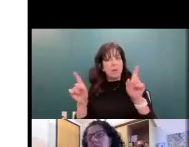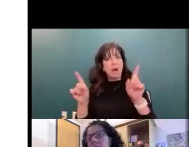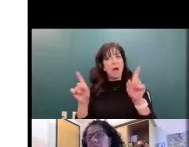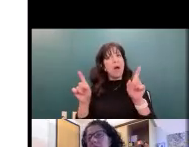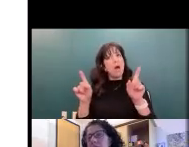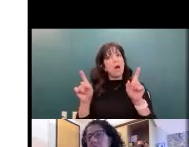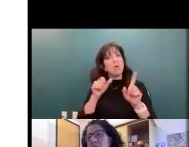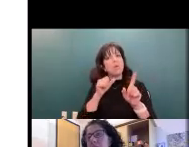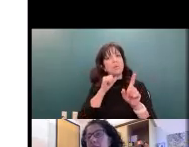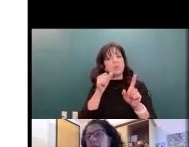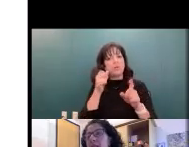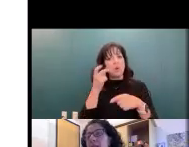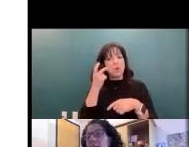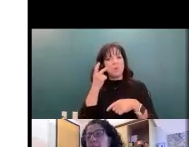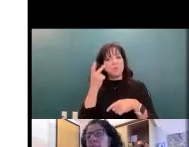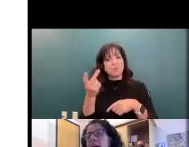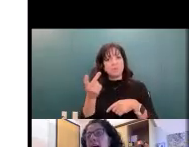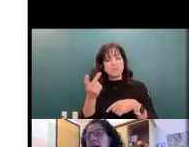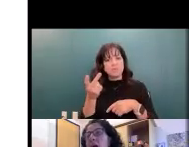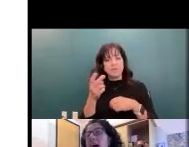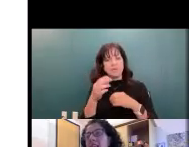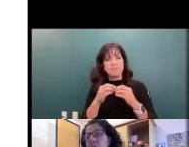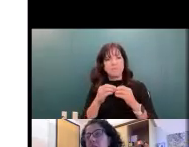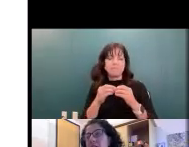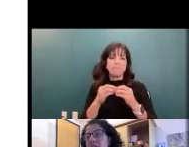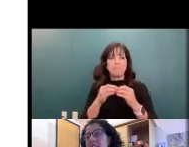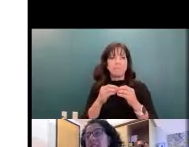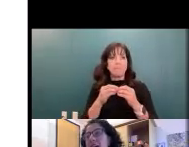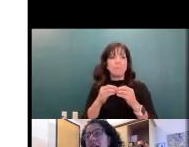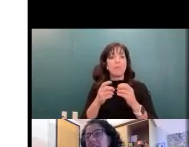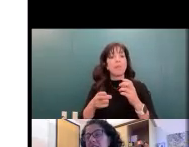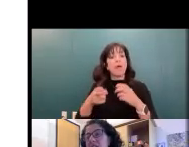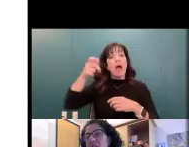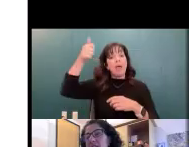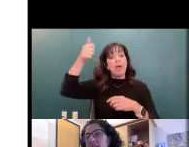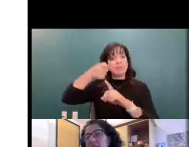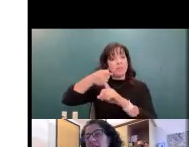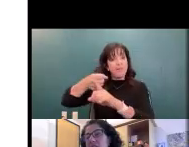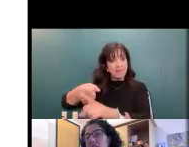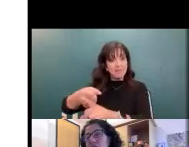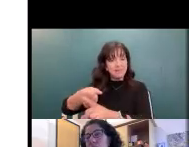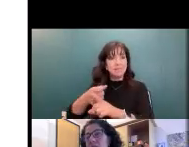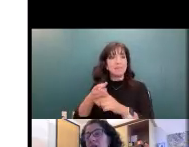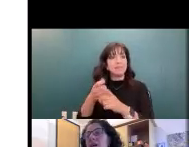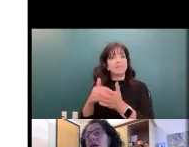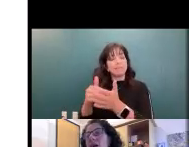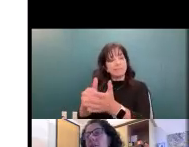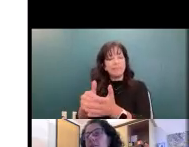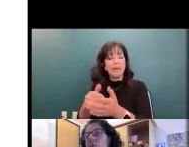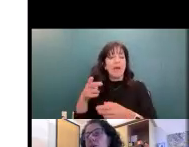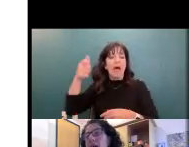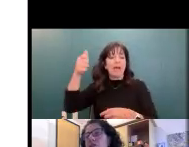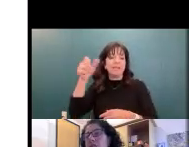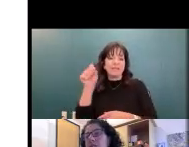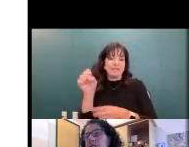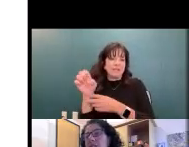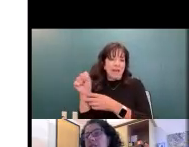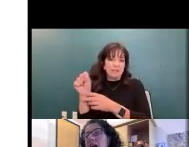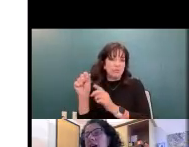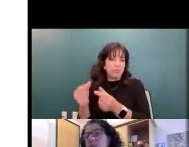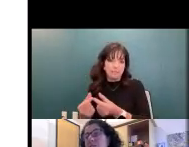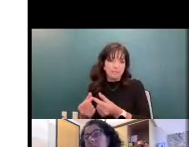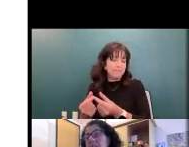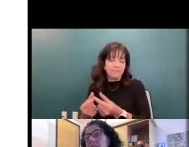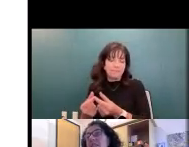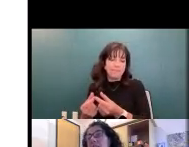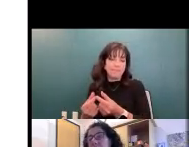we don't see the highest prevalence in the highest SES group. We actually